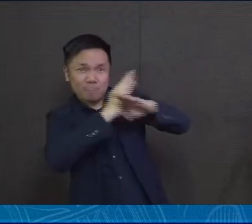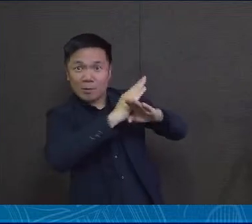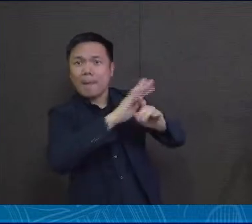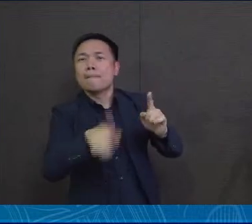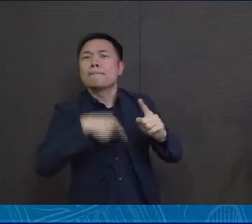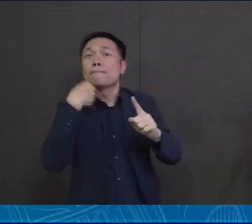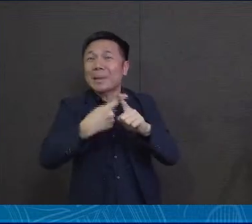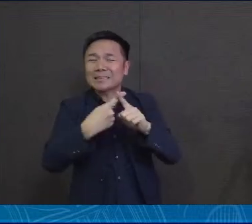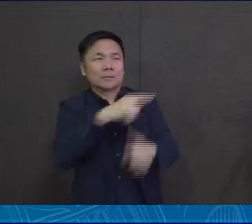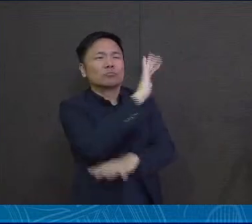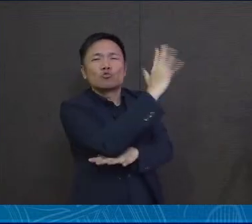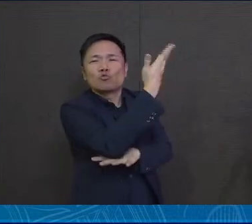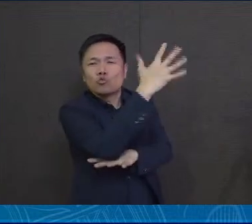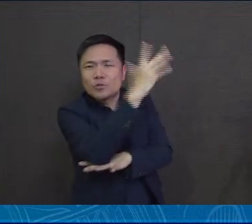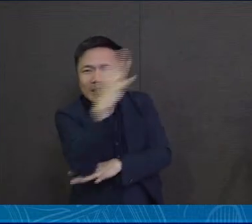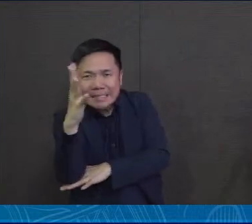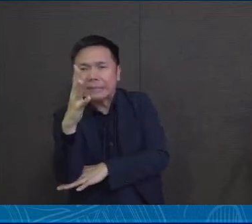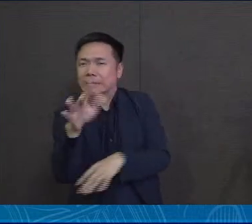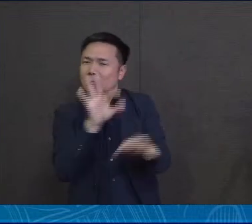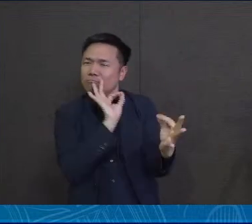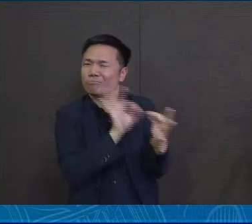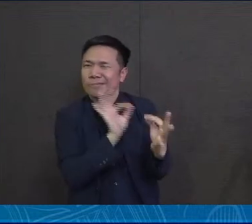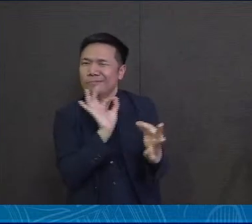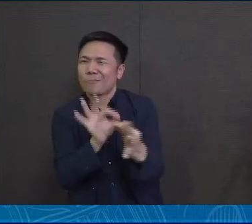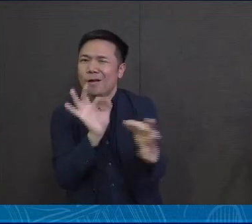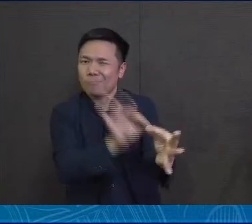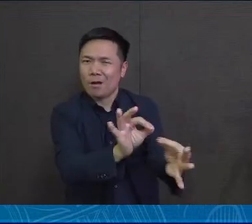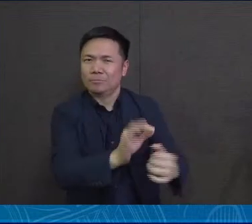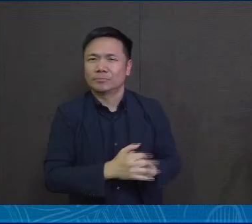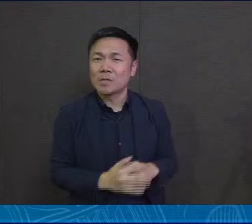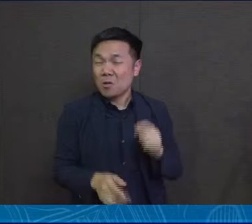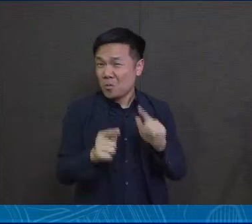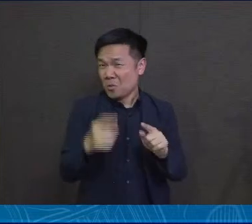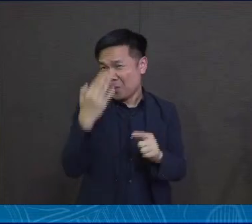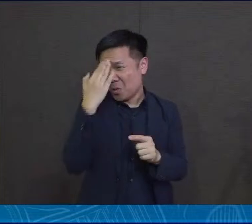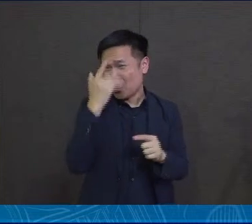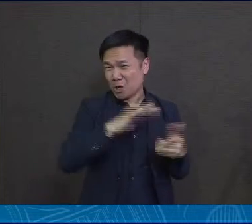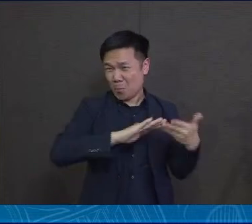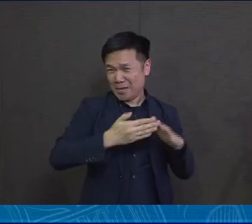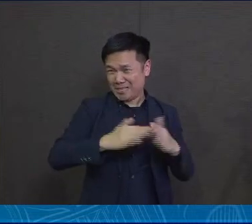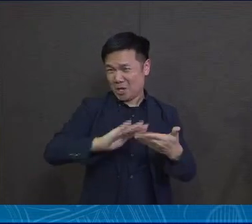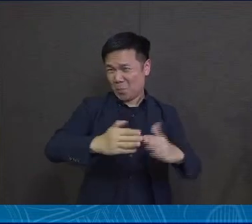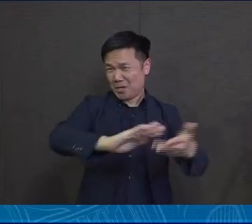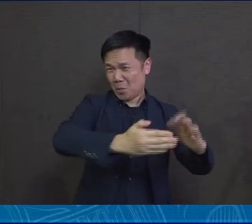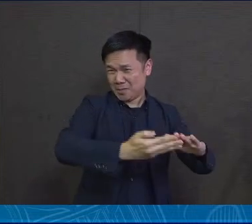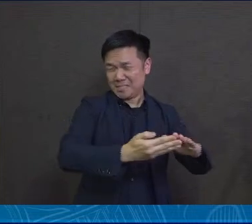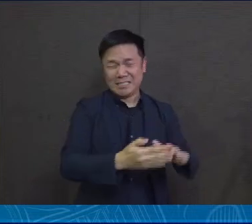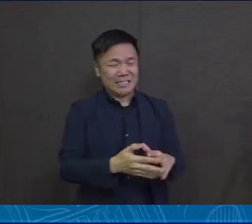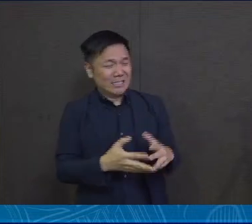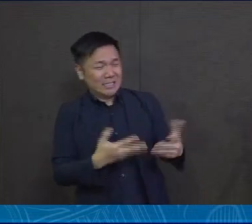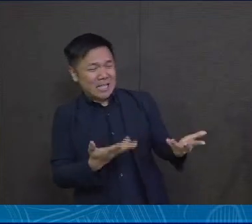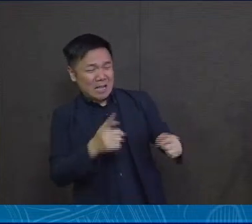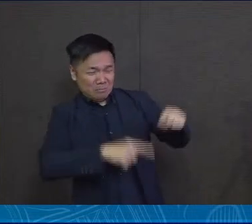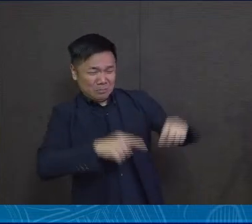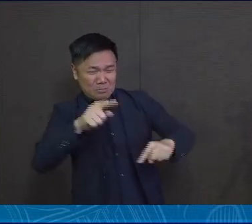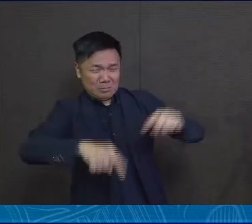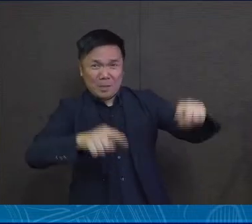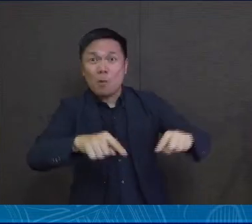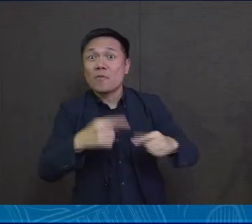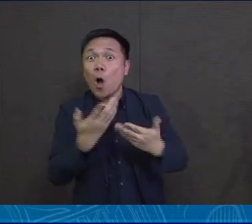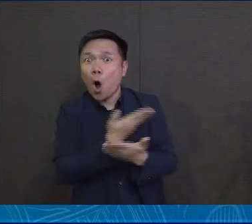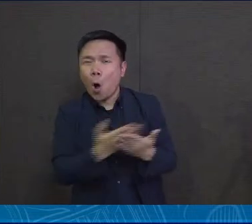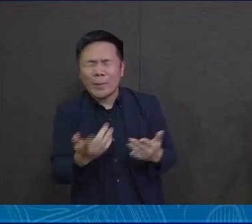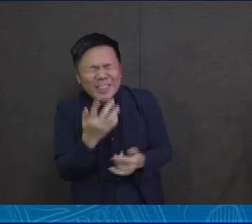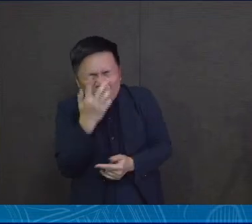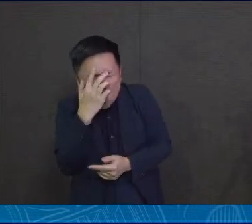need to understand the demographics. We need to understand the social vulnerabilities. We overlay that in all of the risk mapping that we do